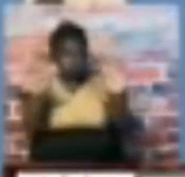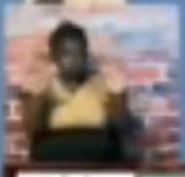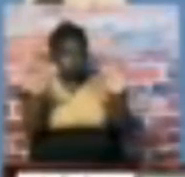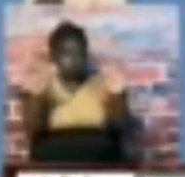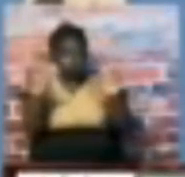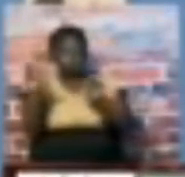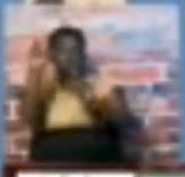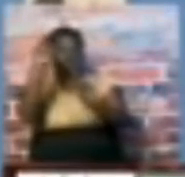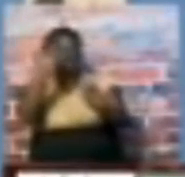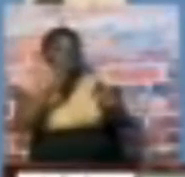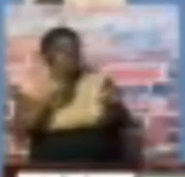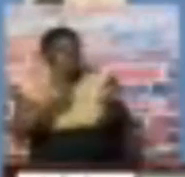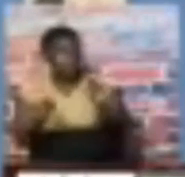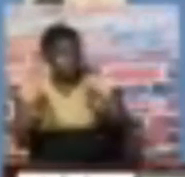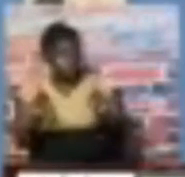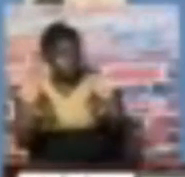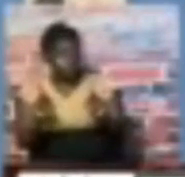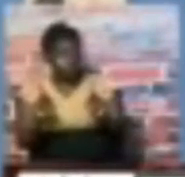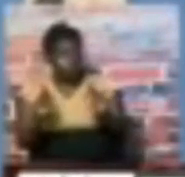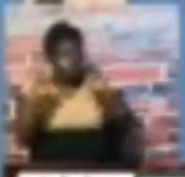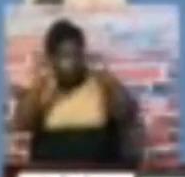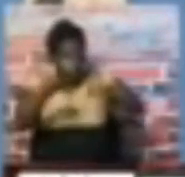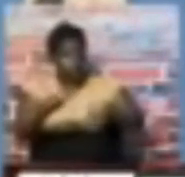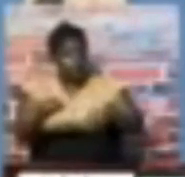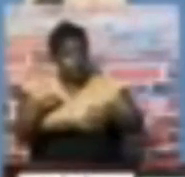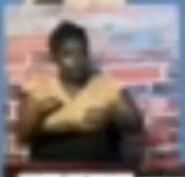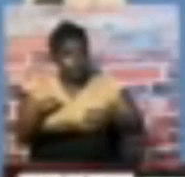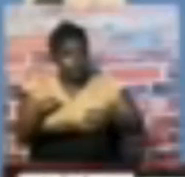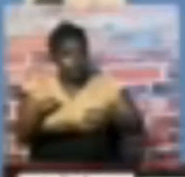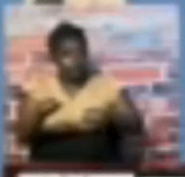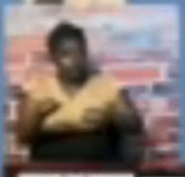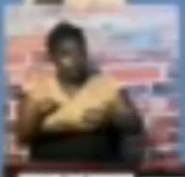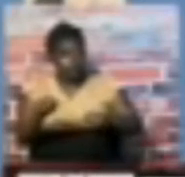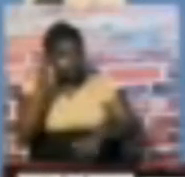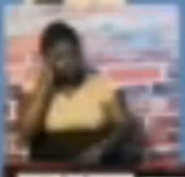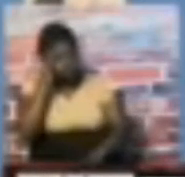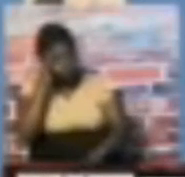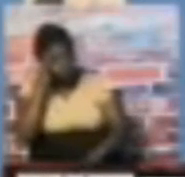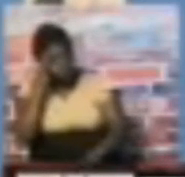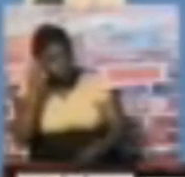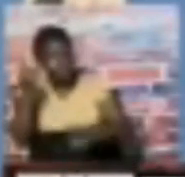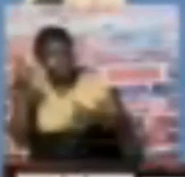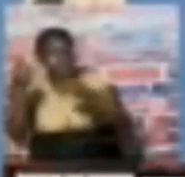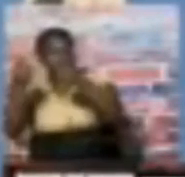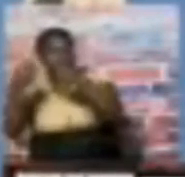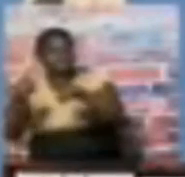so that people know what will start when.